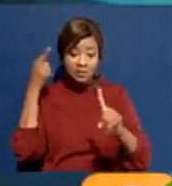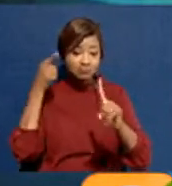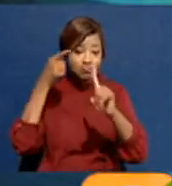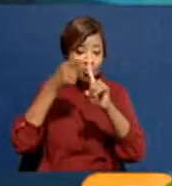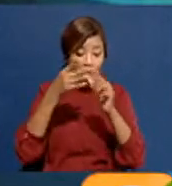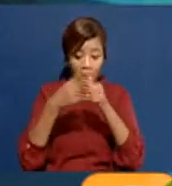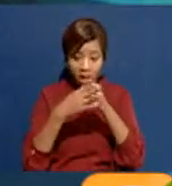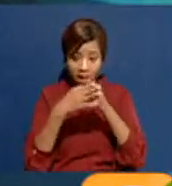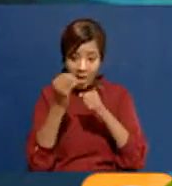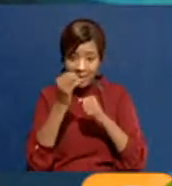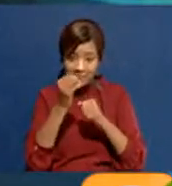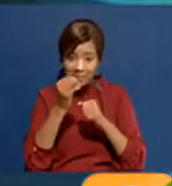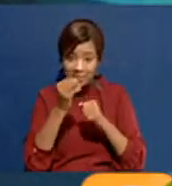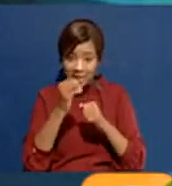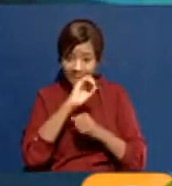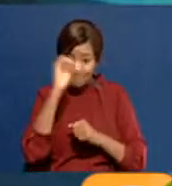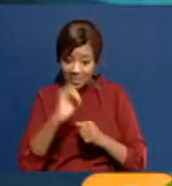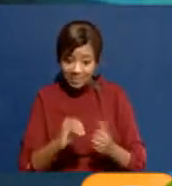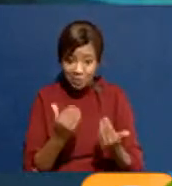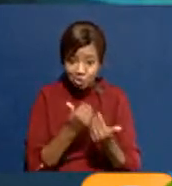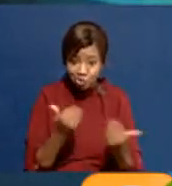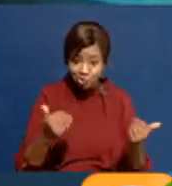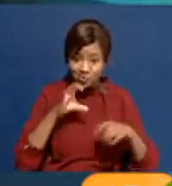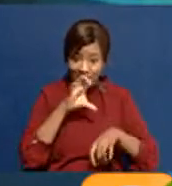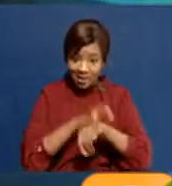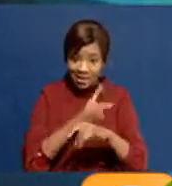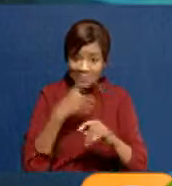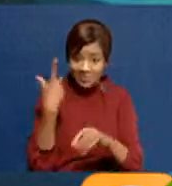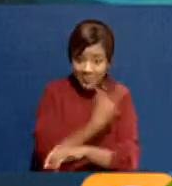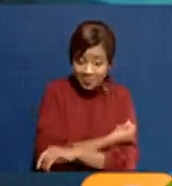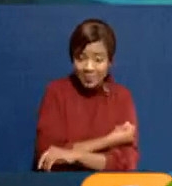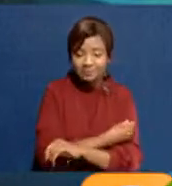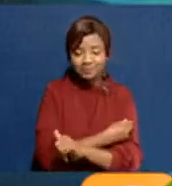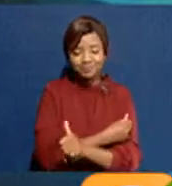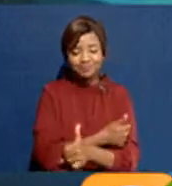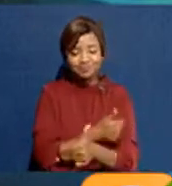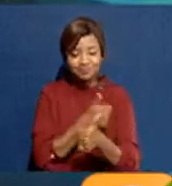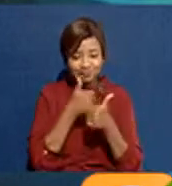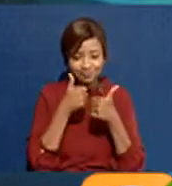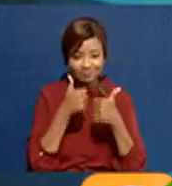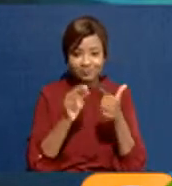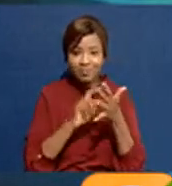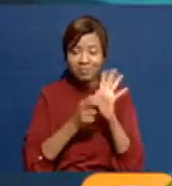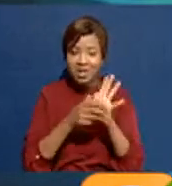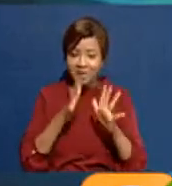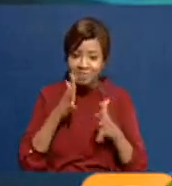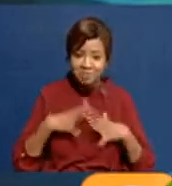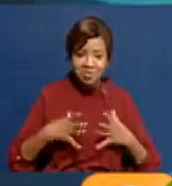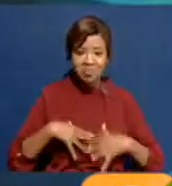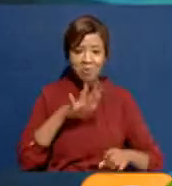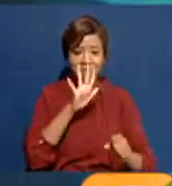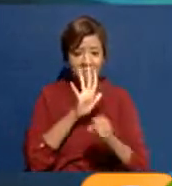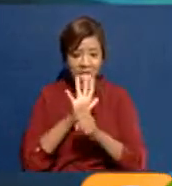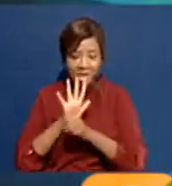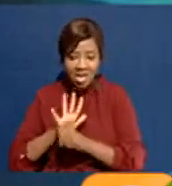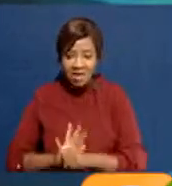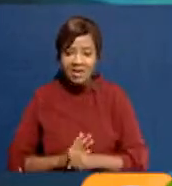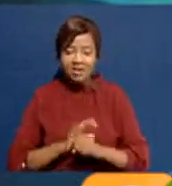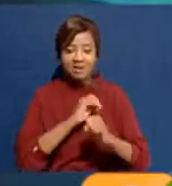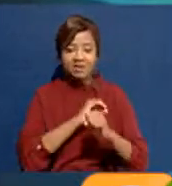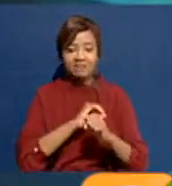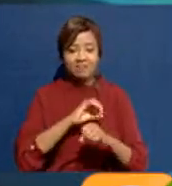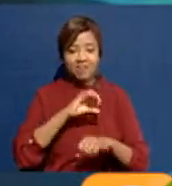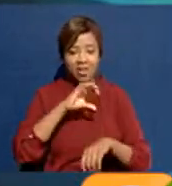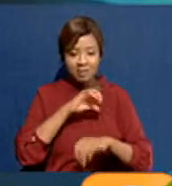then a lot of people are protected and those diseases cannot actually reach because they find everybody